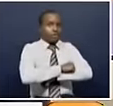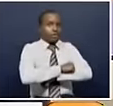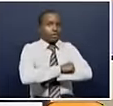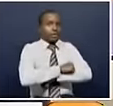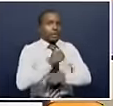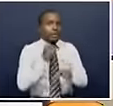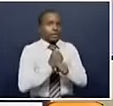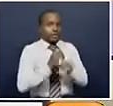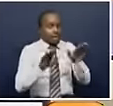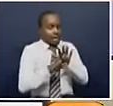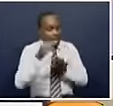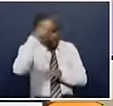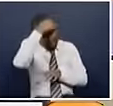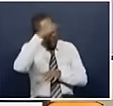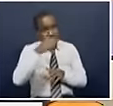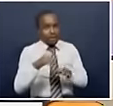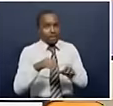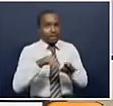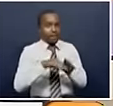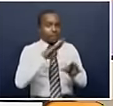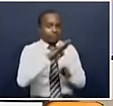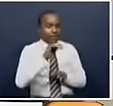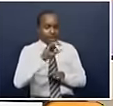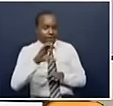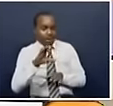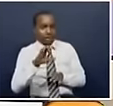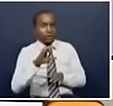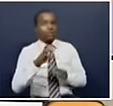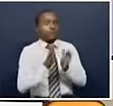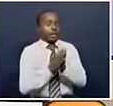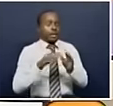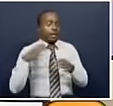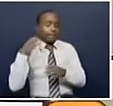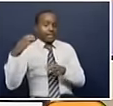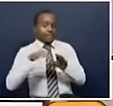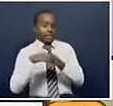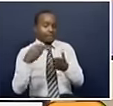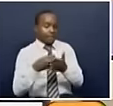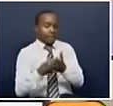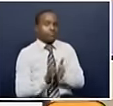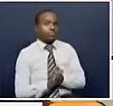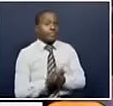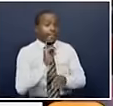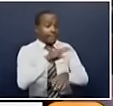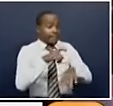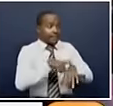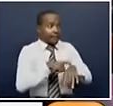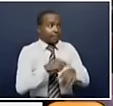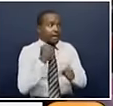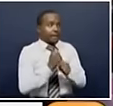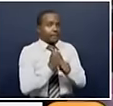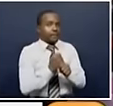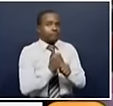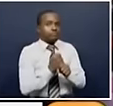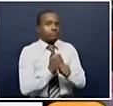did my undergraduate in a BSc accounting and my master's in finance. And after I did my my finance,